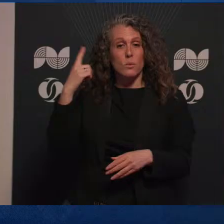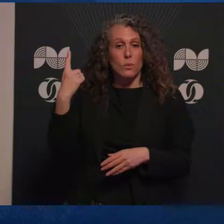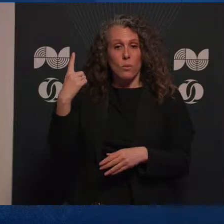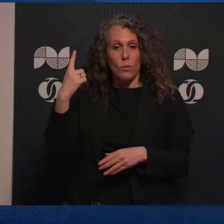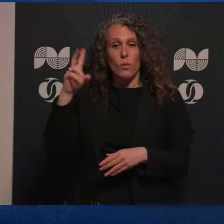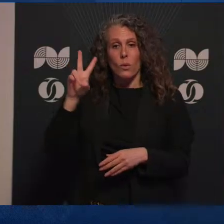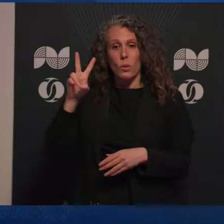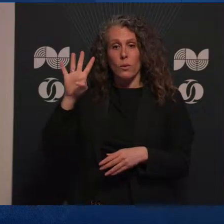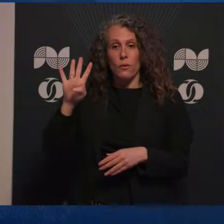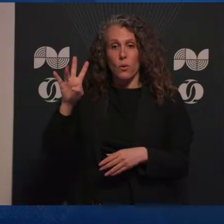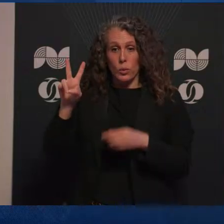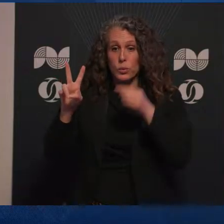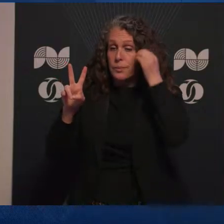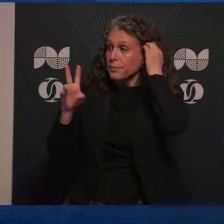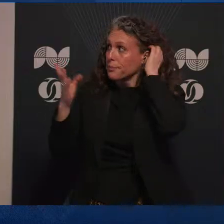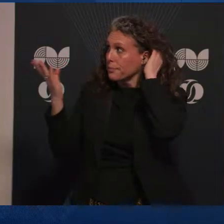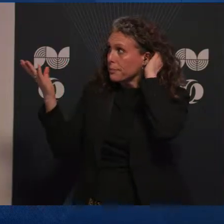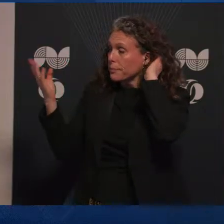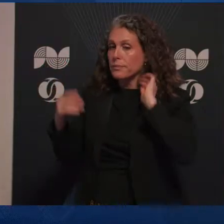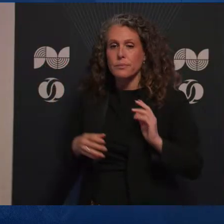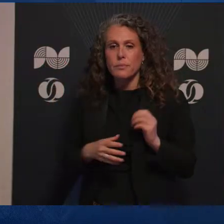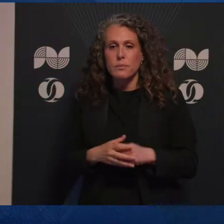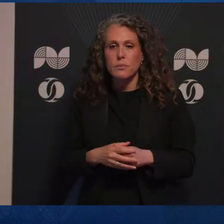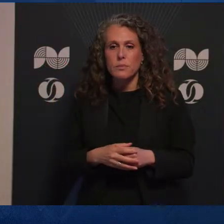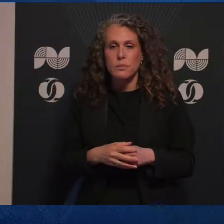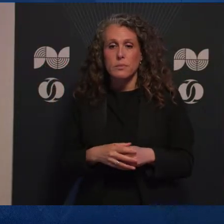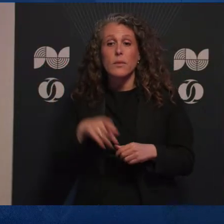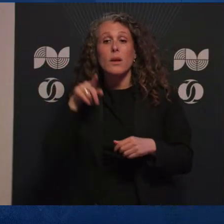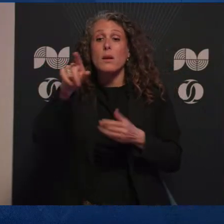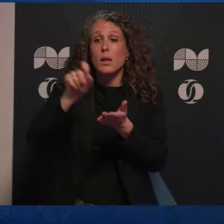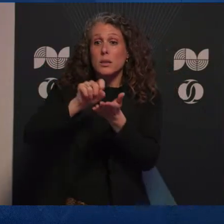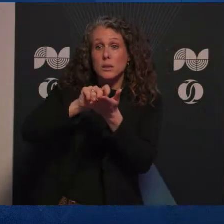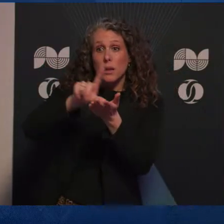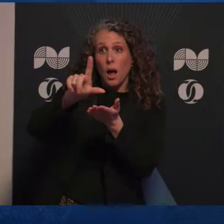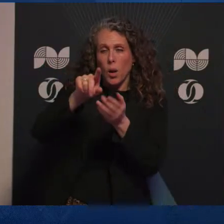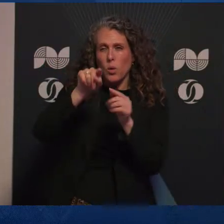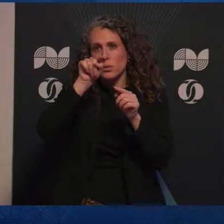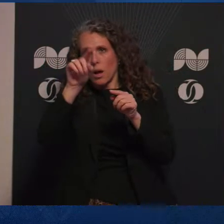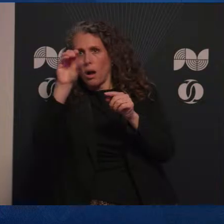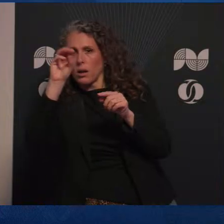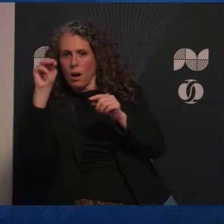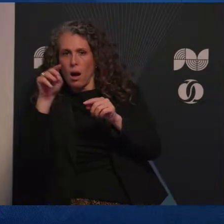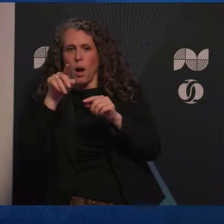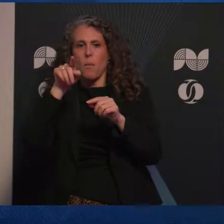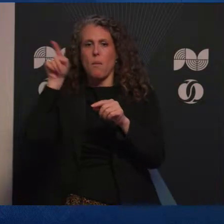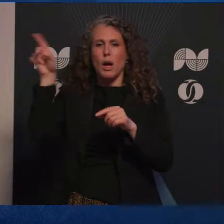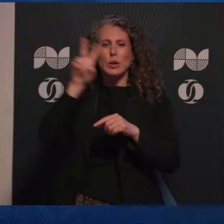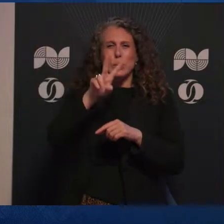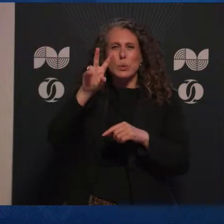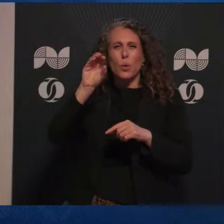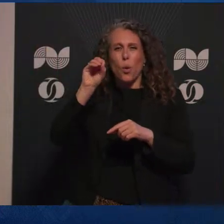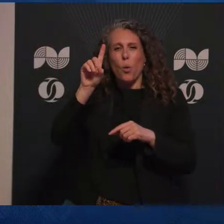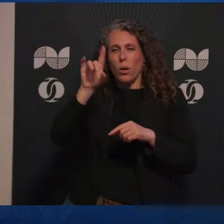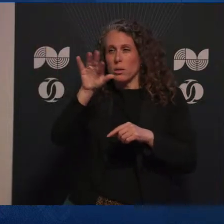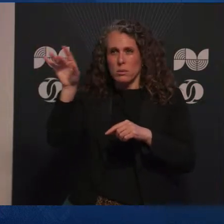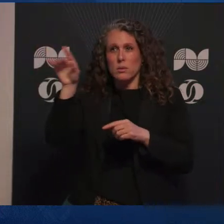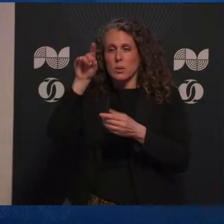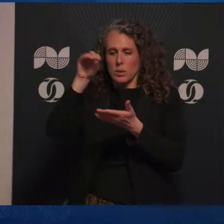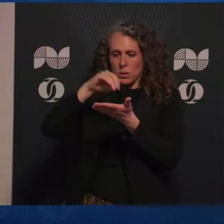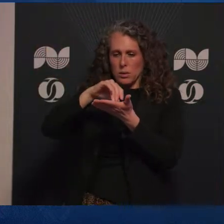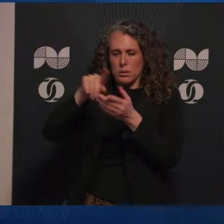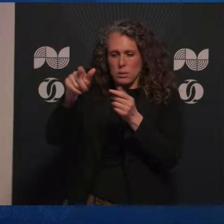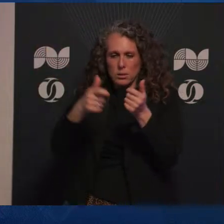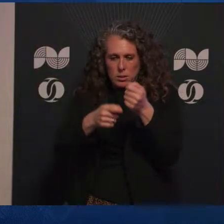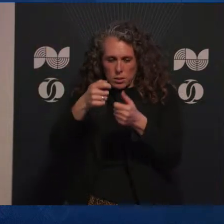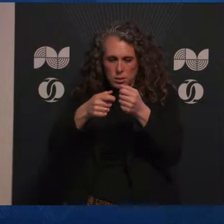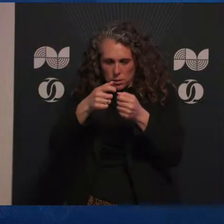2201242. So if you just go to slido.com, you just type that number in, and you can easily post your question, and we'll have some time at the end